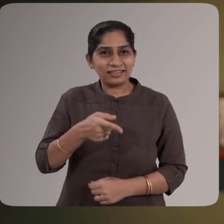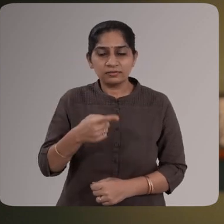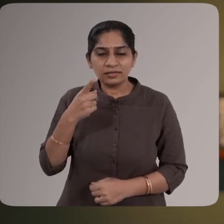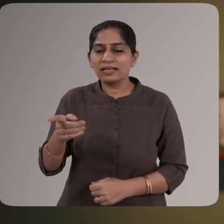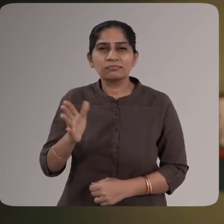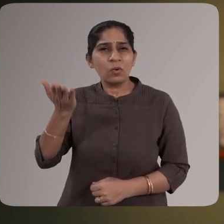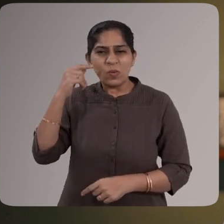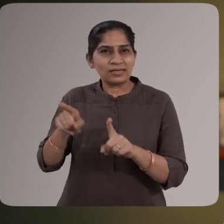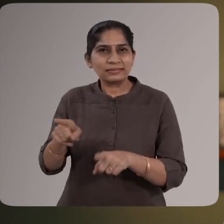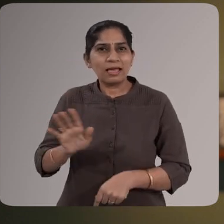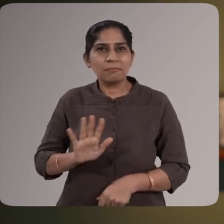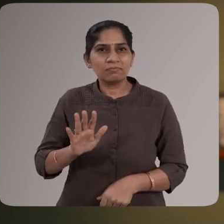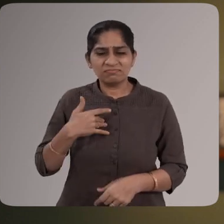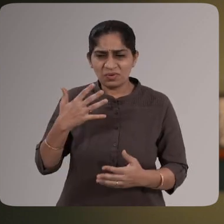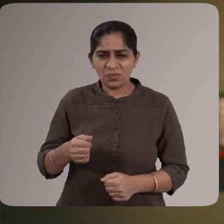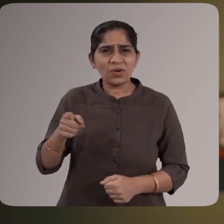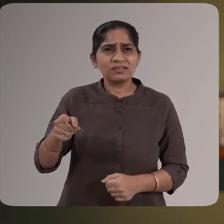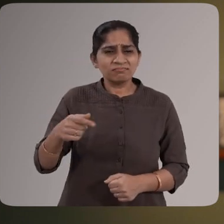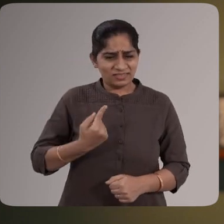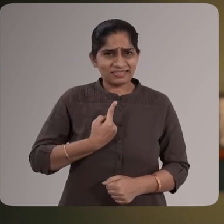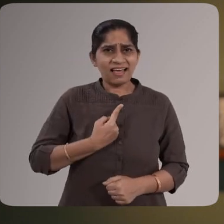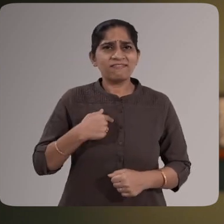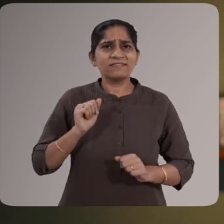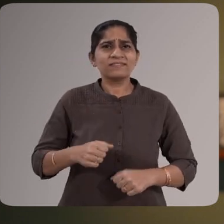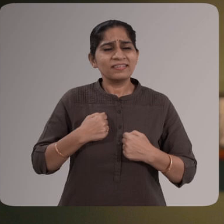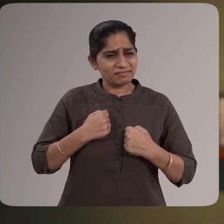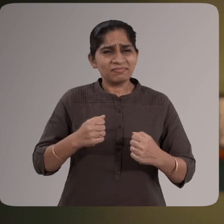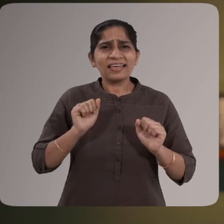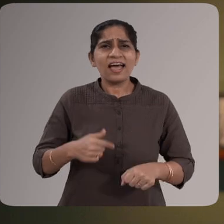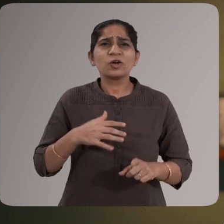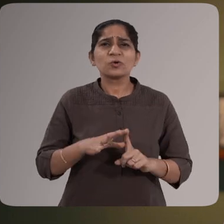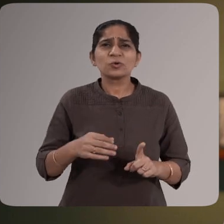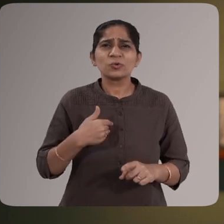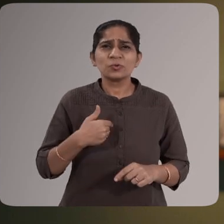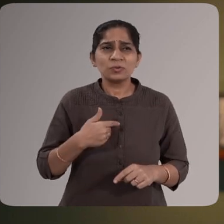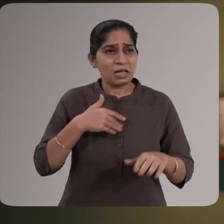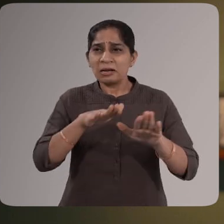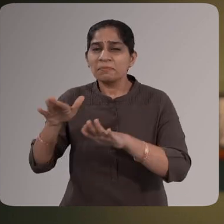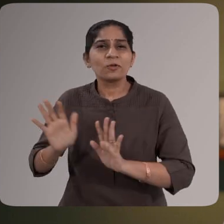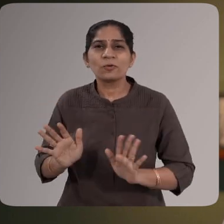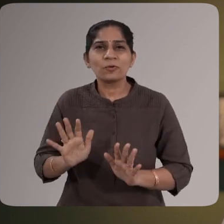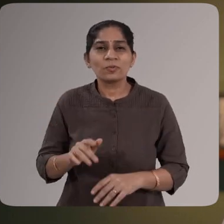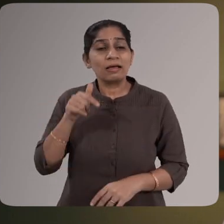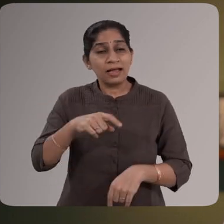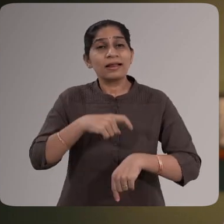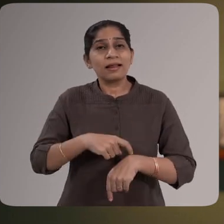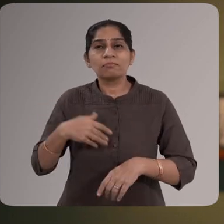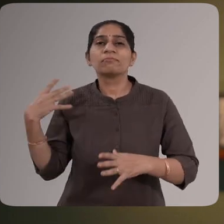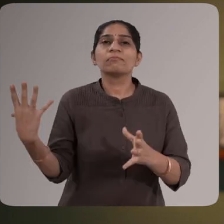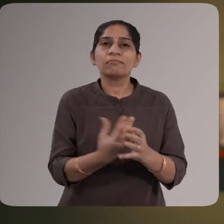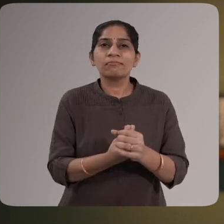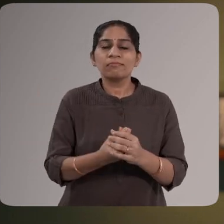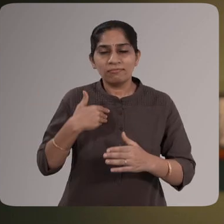against, thereby reinstating the idea of resilience, self-reliance, and the journey towards a united